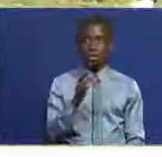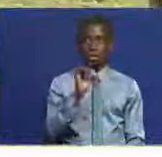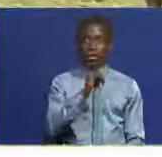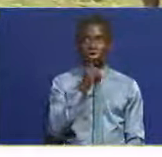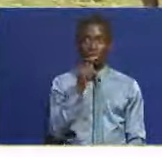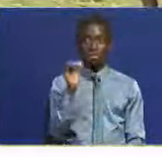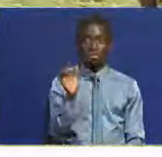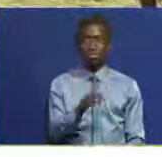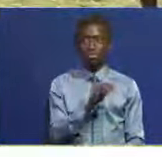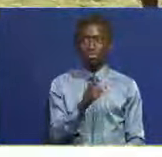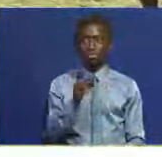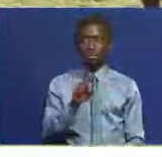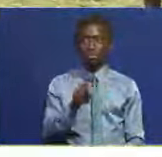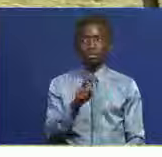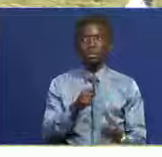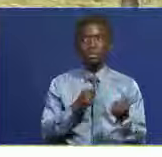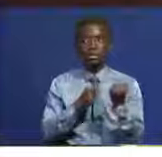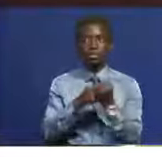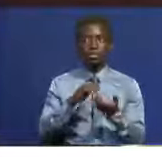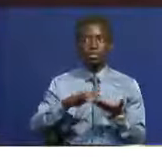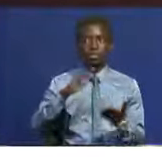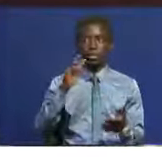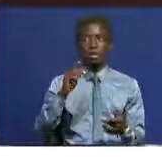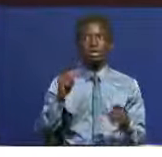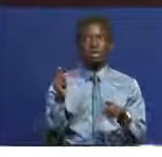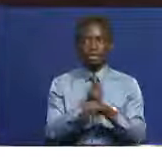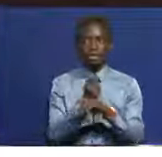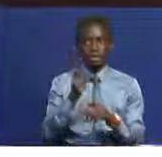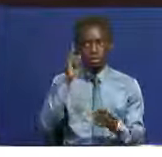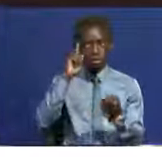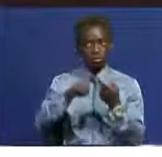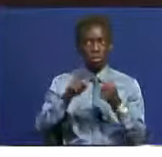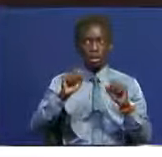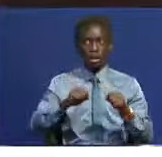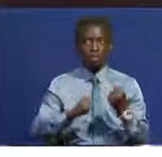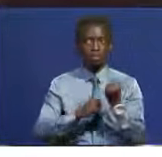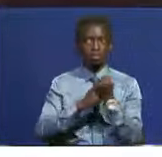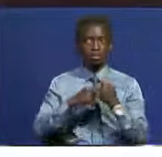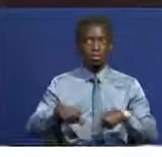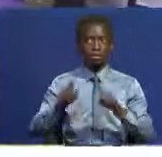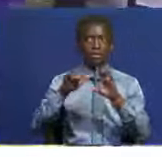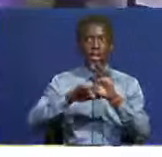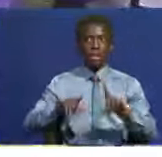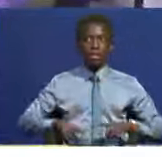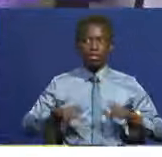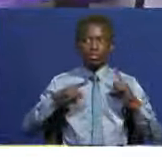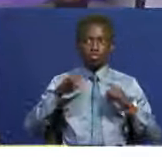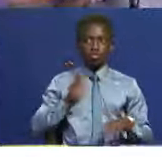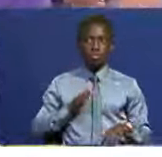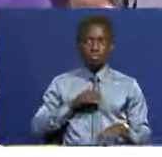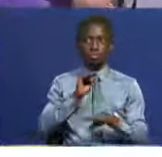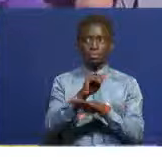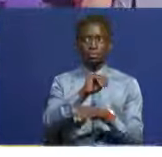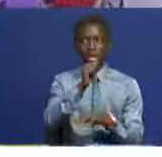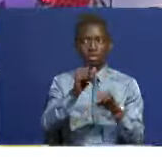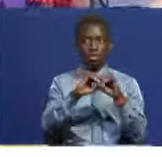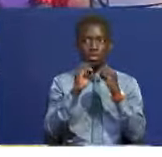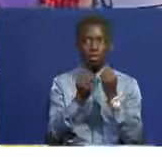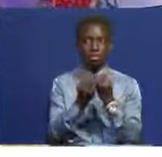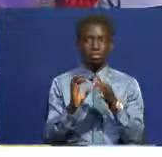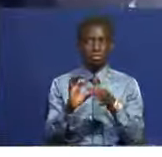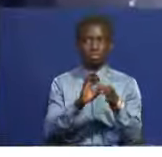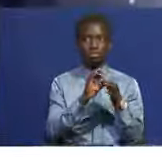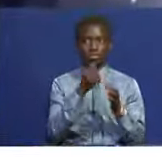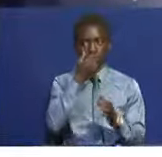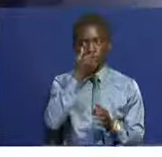to be given support and adequate training to be able to support themselves in life. The women called on other organizations to collaborate with the national